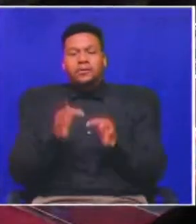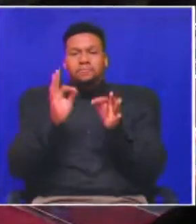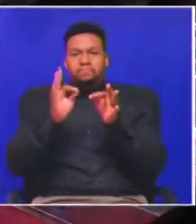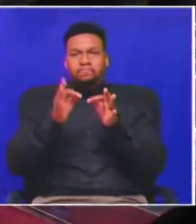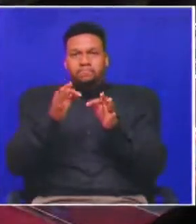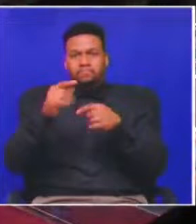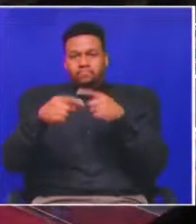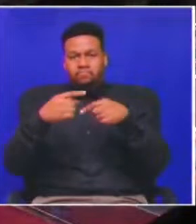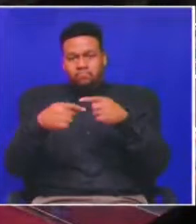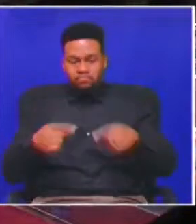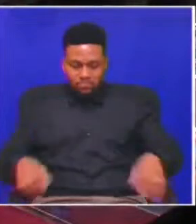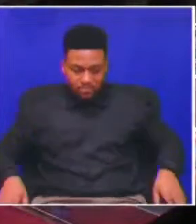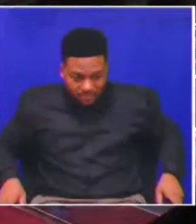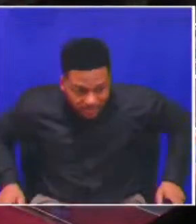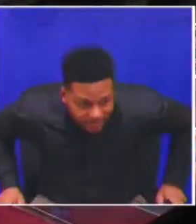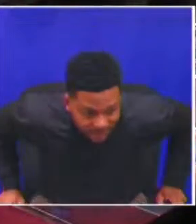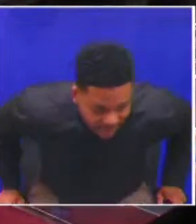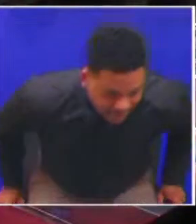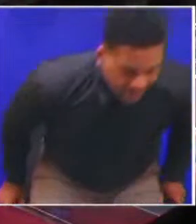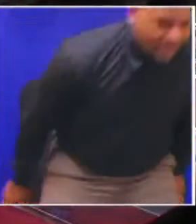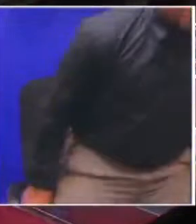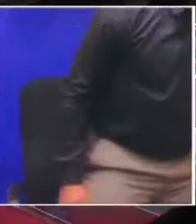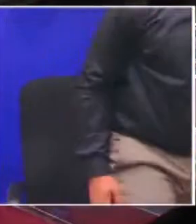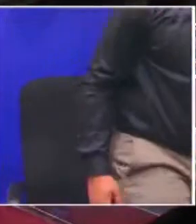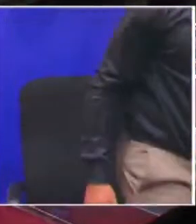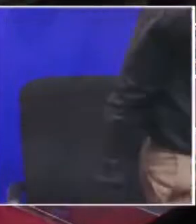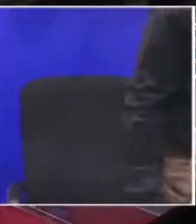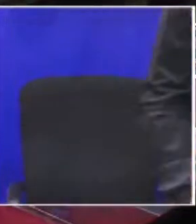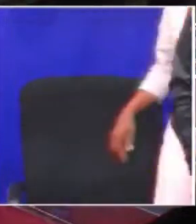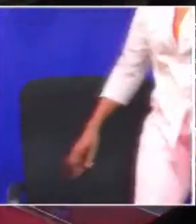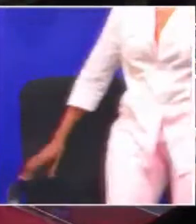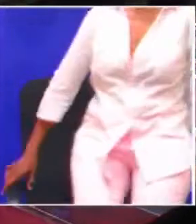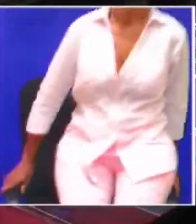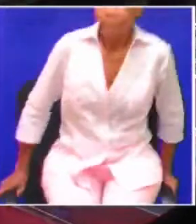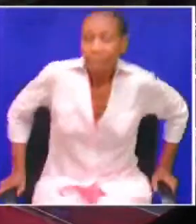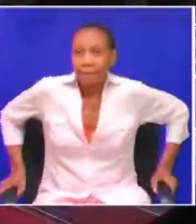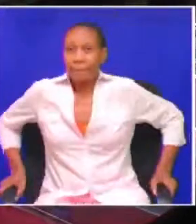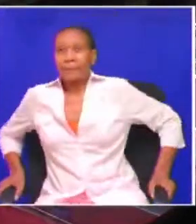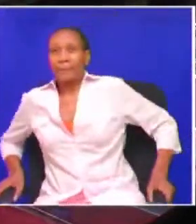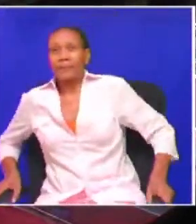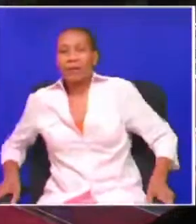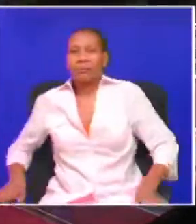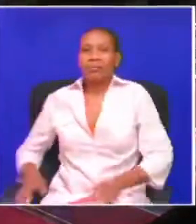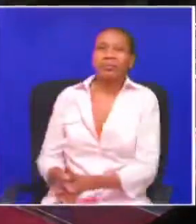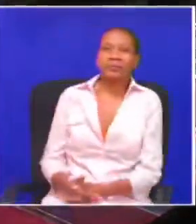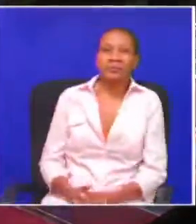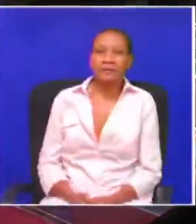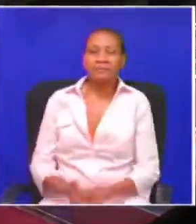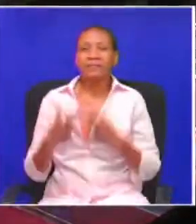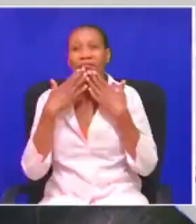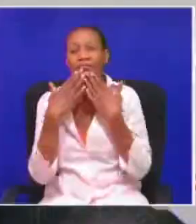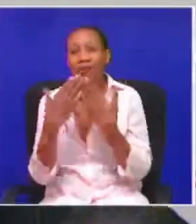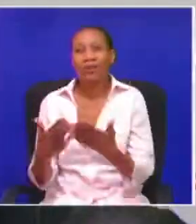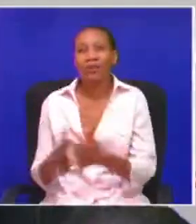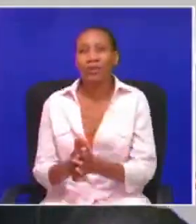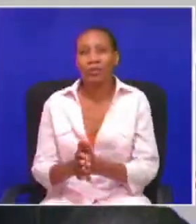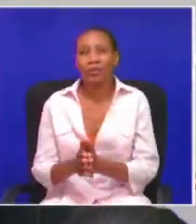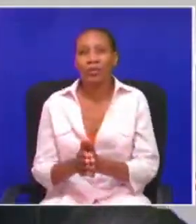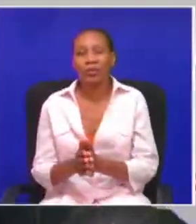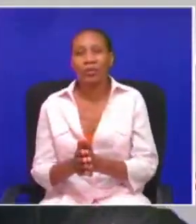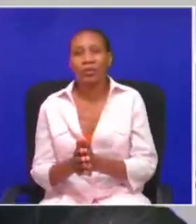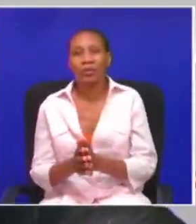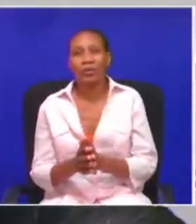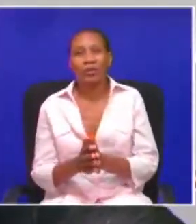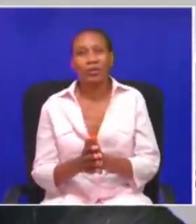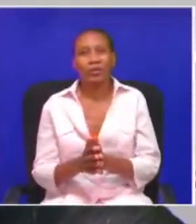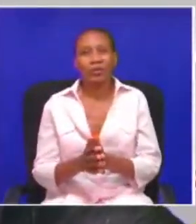the Honourable Mulder. Thank you, Honourable Deputy Speaker, Honourable President. It is very important that we